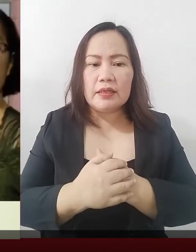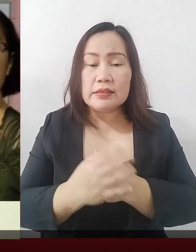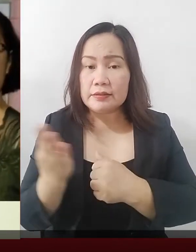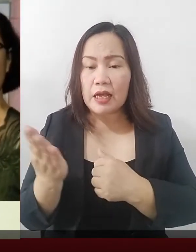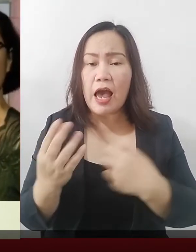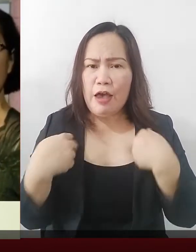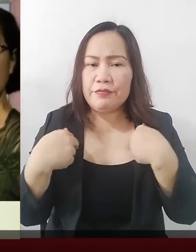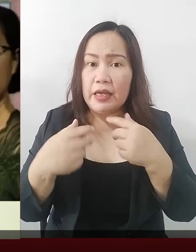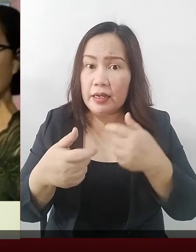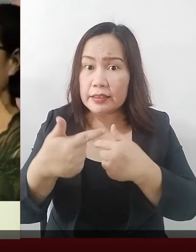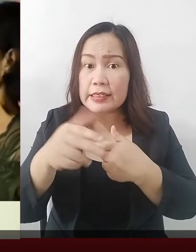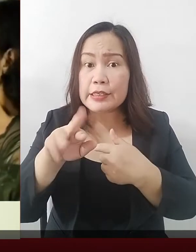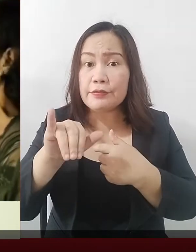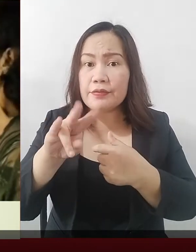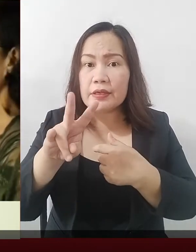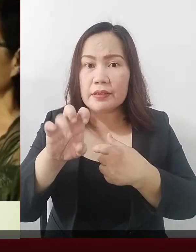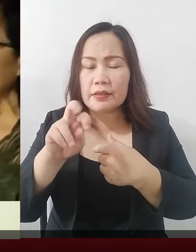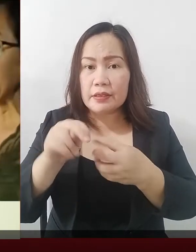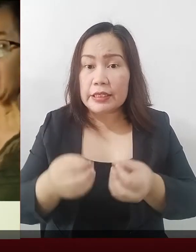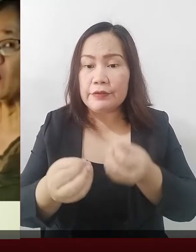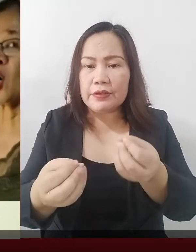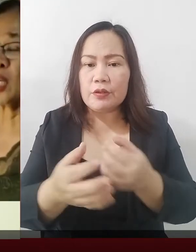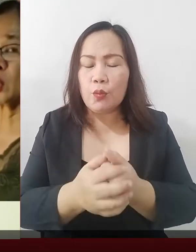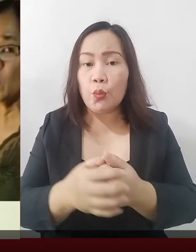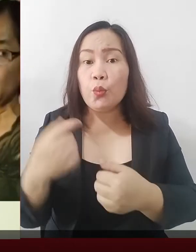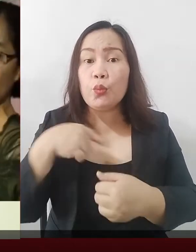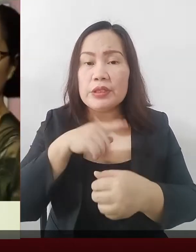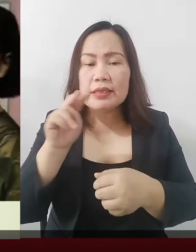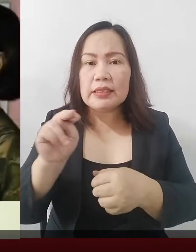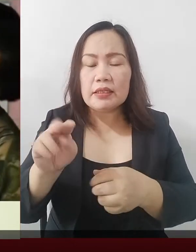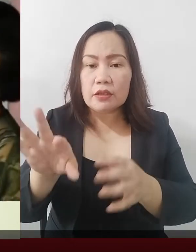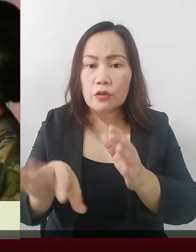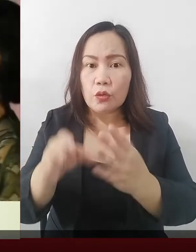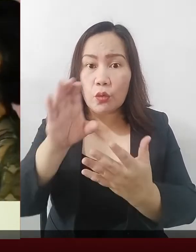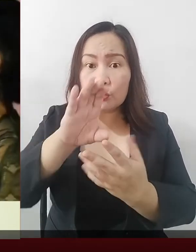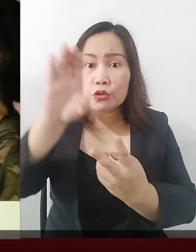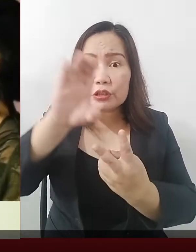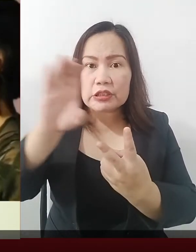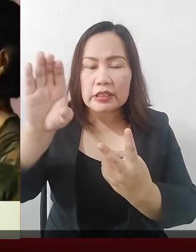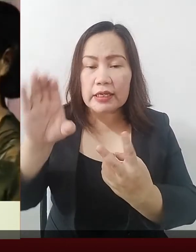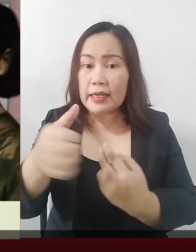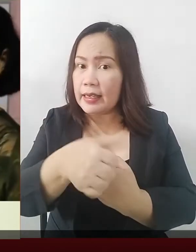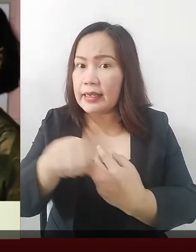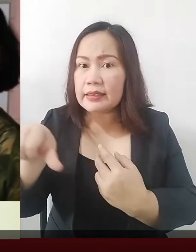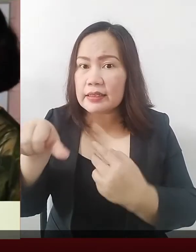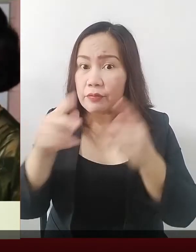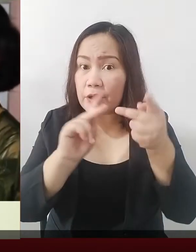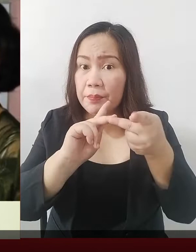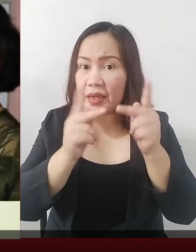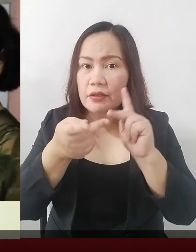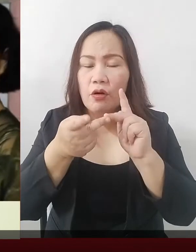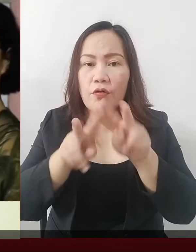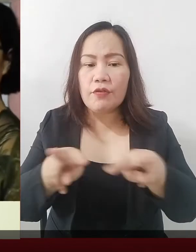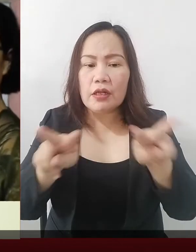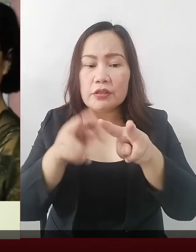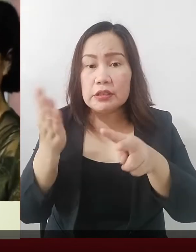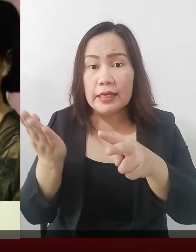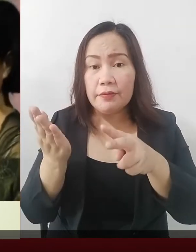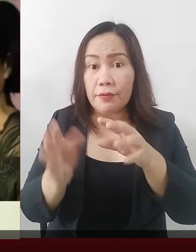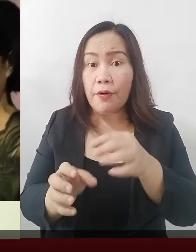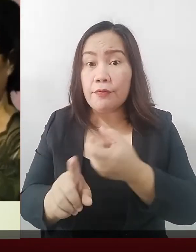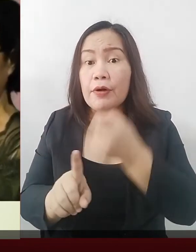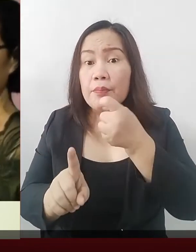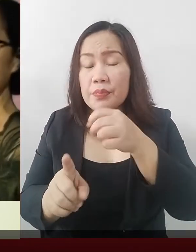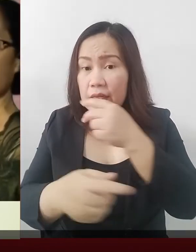Since a table is given, we need only to choose any of the pair of